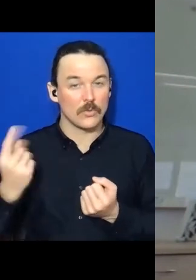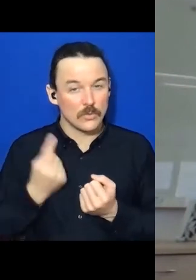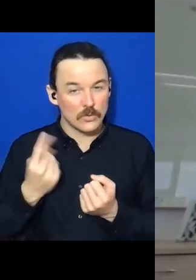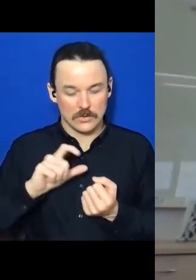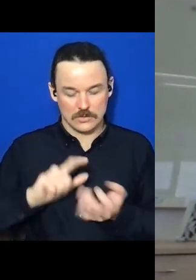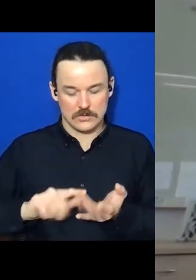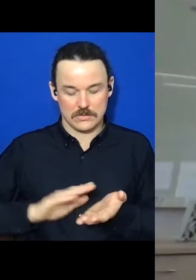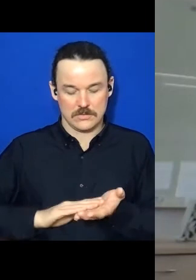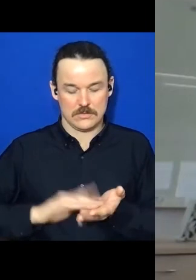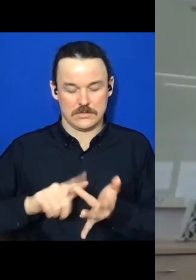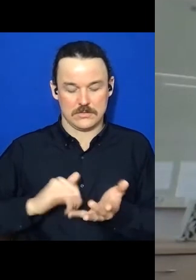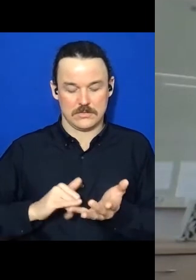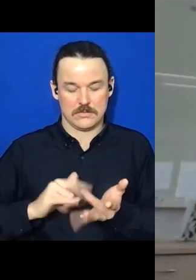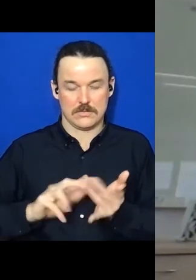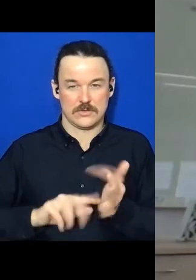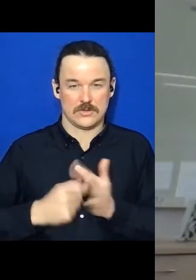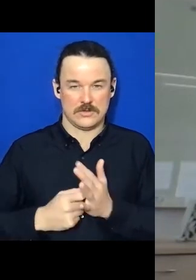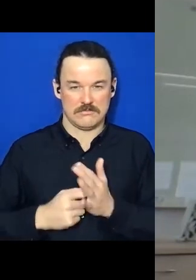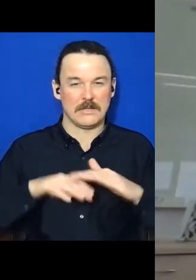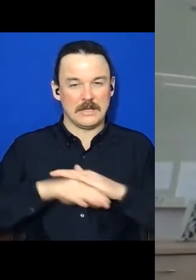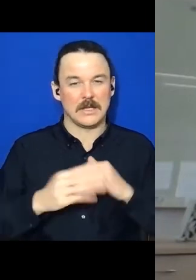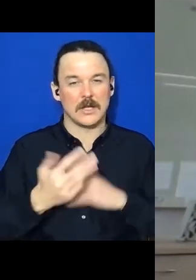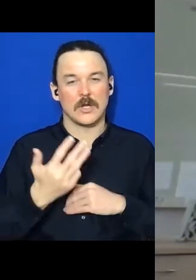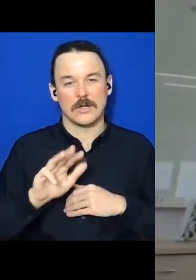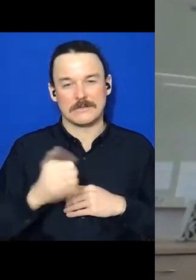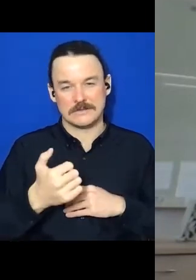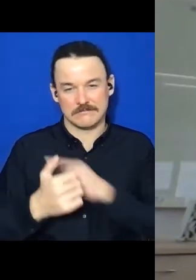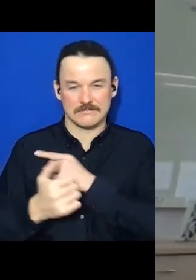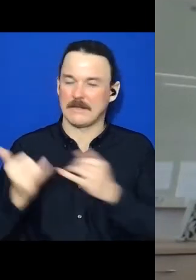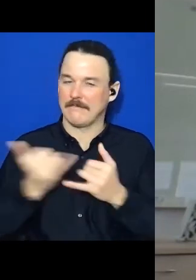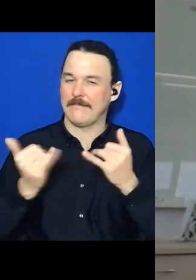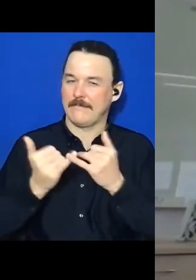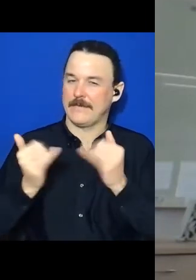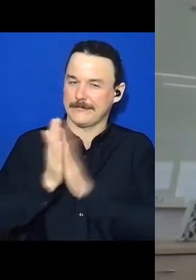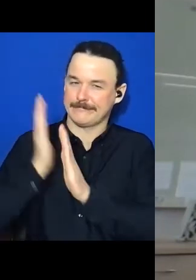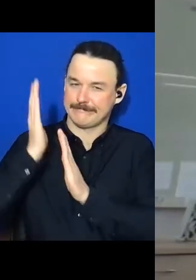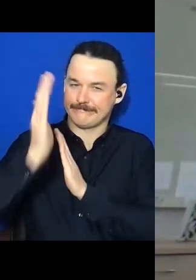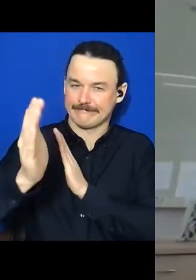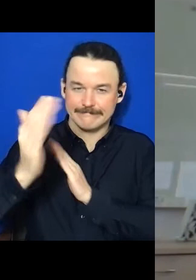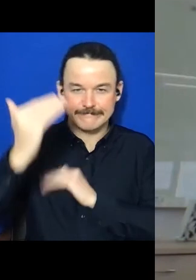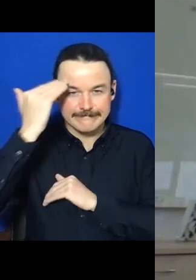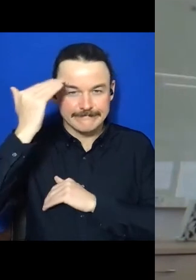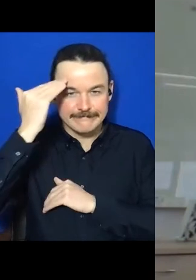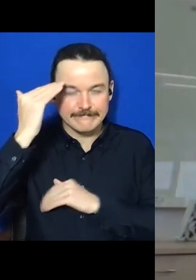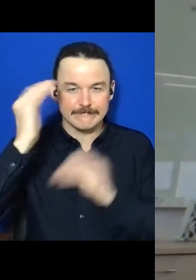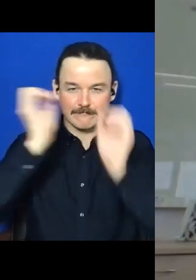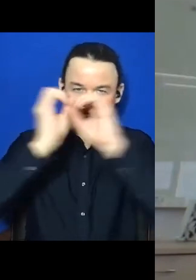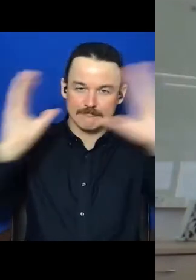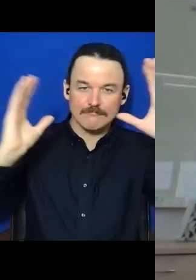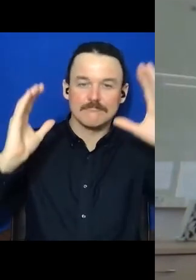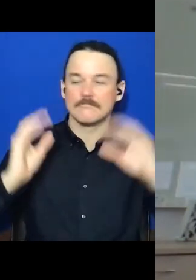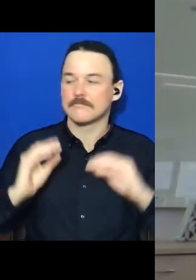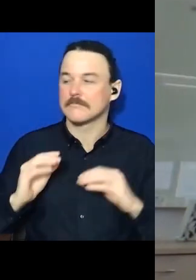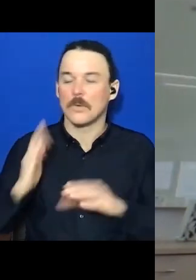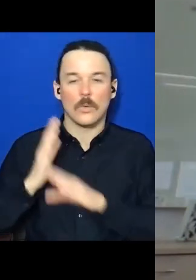visionary at the time. And also working alongside of many of our Māori leaders, they came up with this proverb.